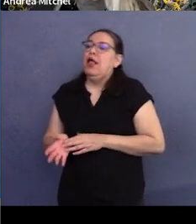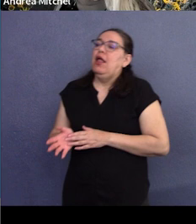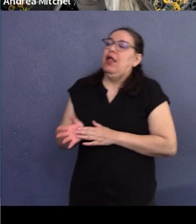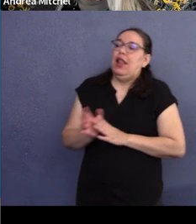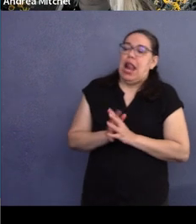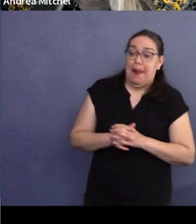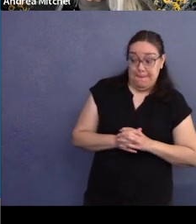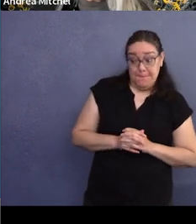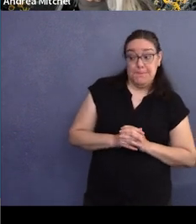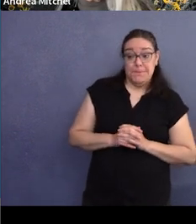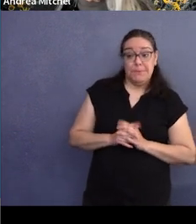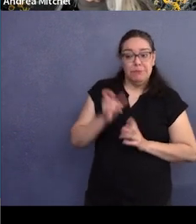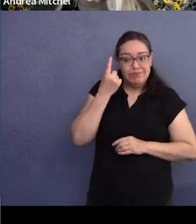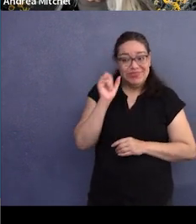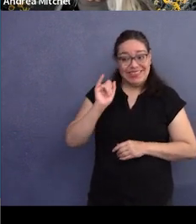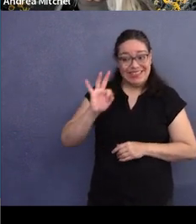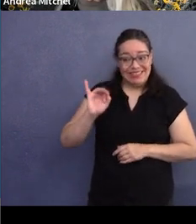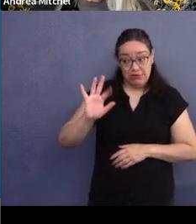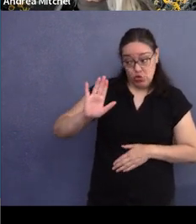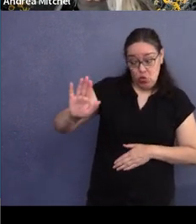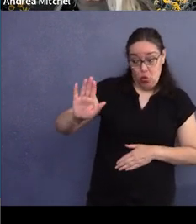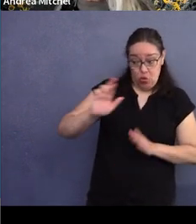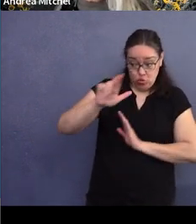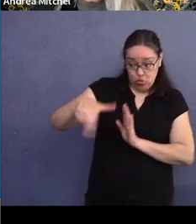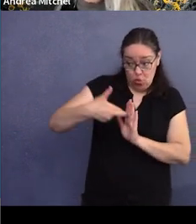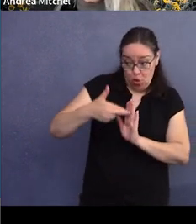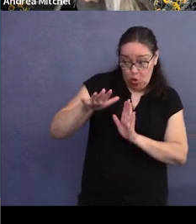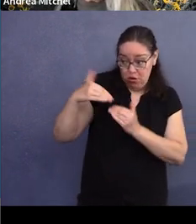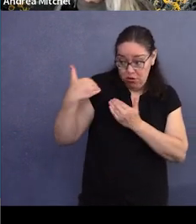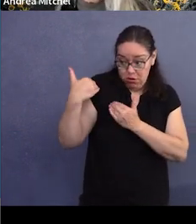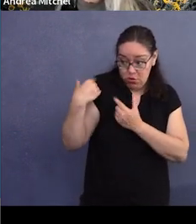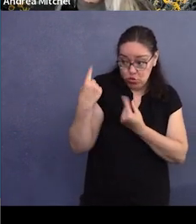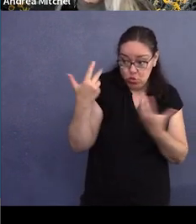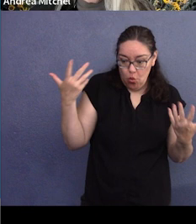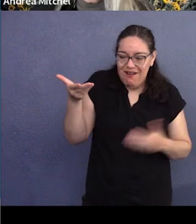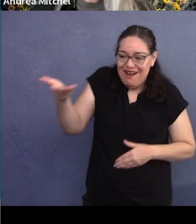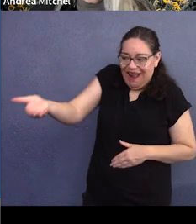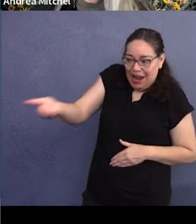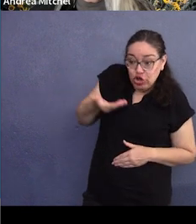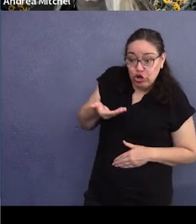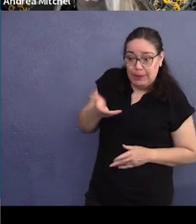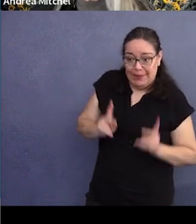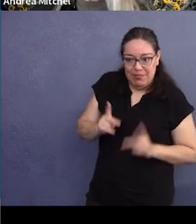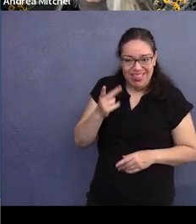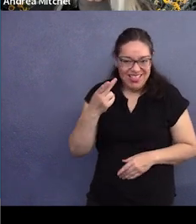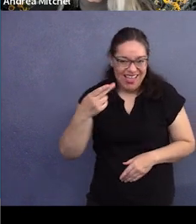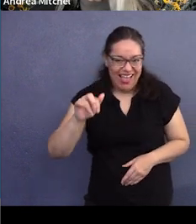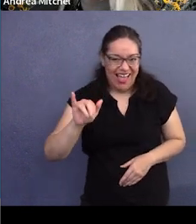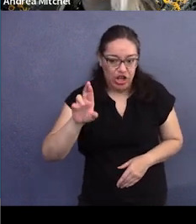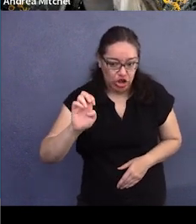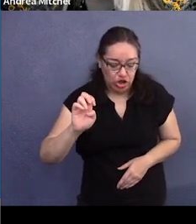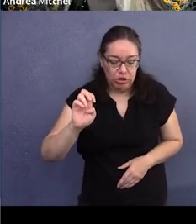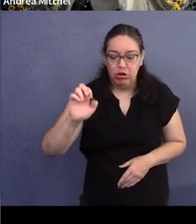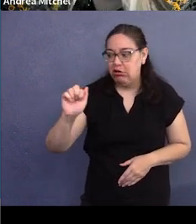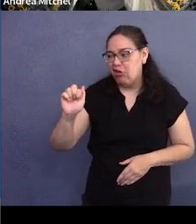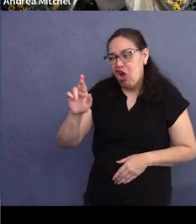Here's what, if your role is hiring people, hiring artists,